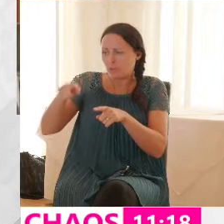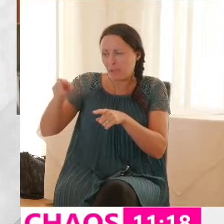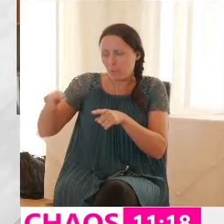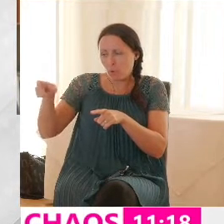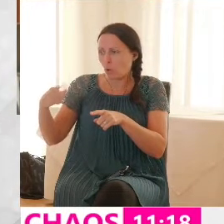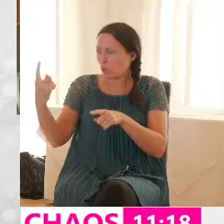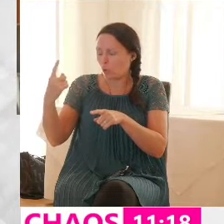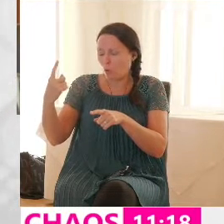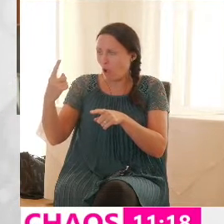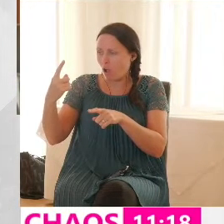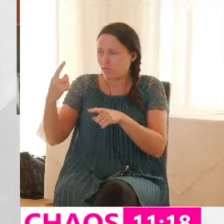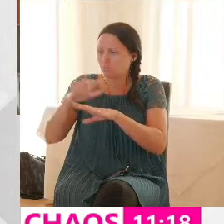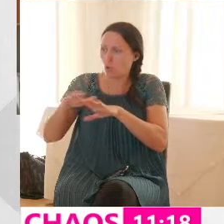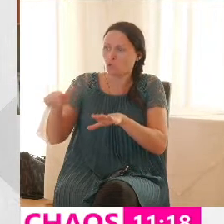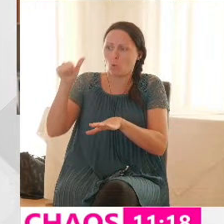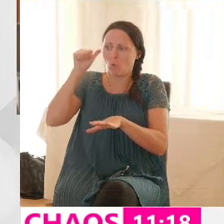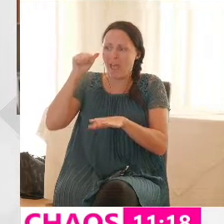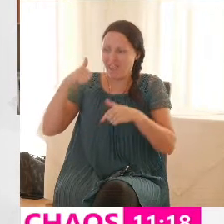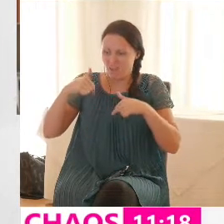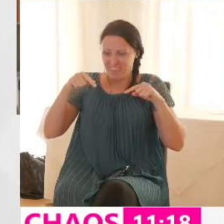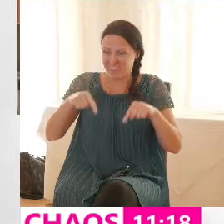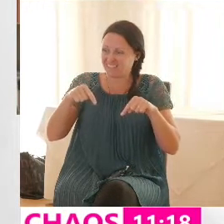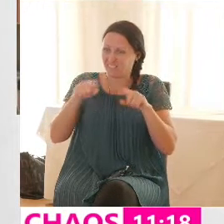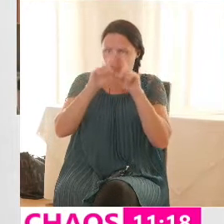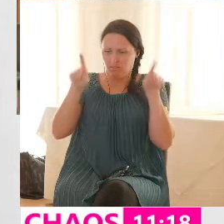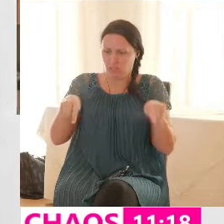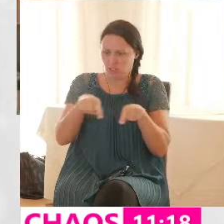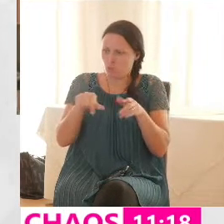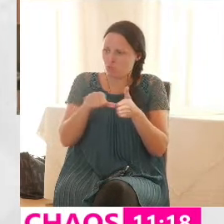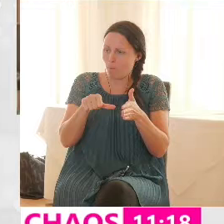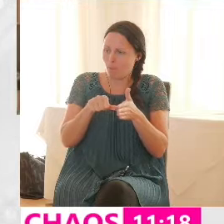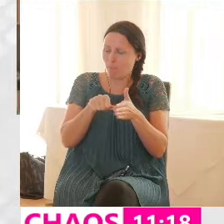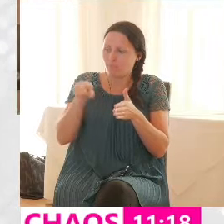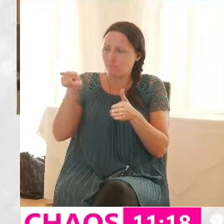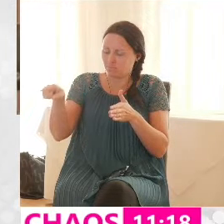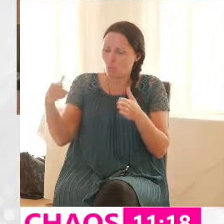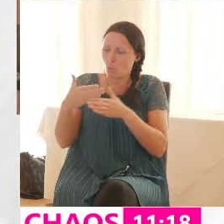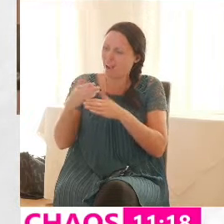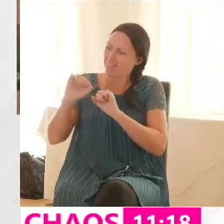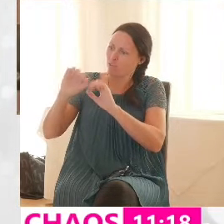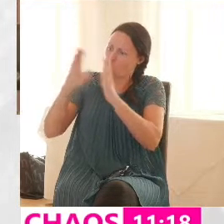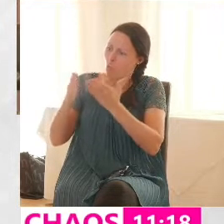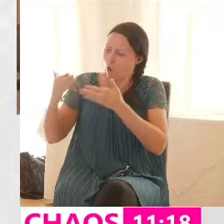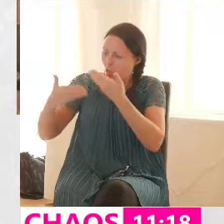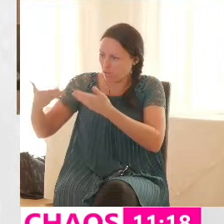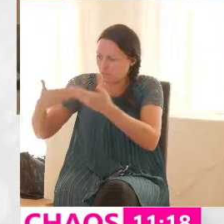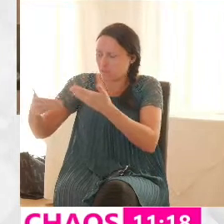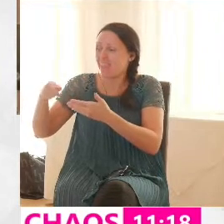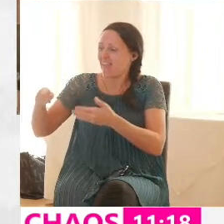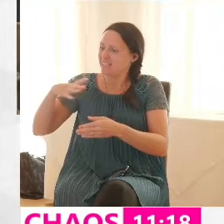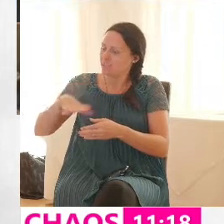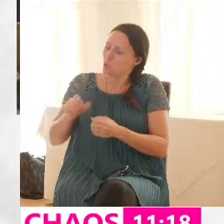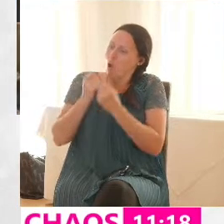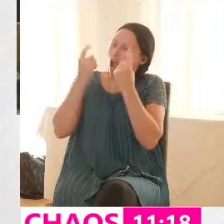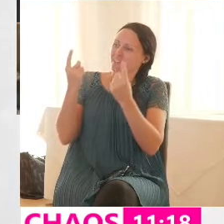of our complex system, who are unaware of our problems, but they are working in their own world, they would buy our narrative.